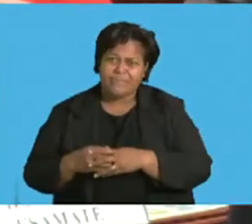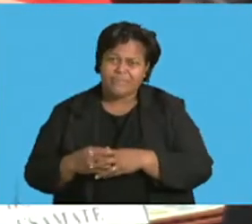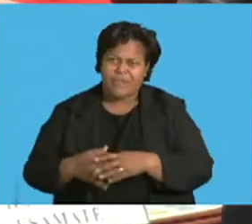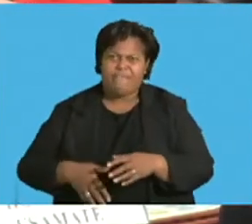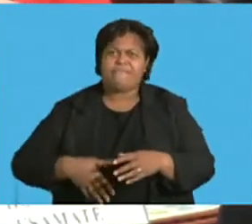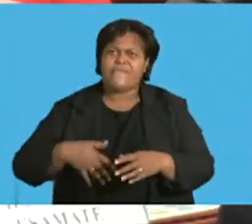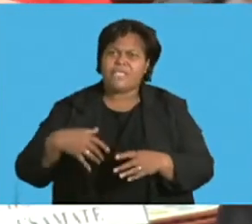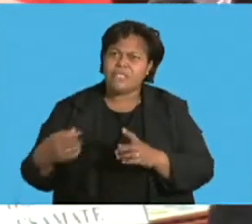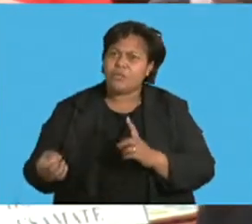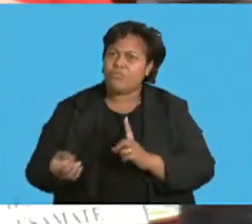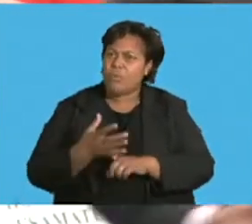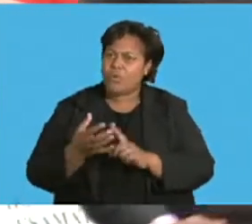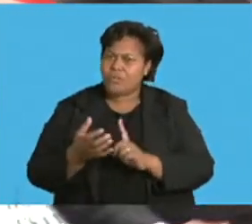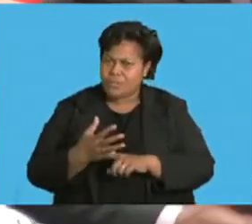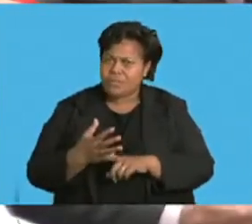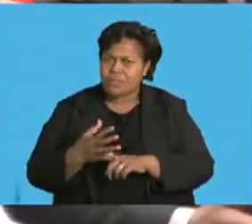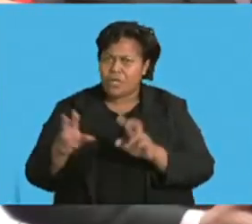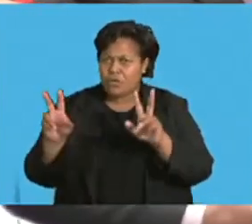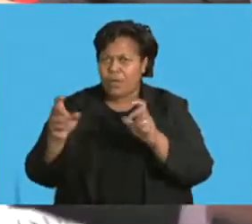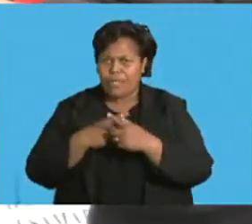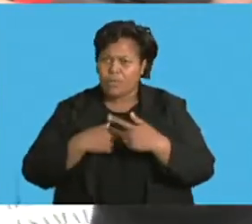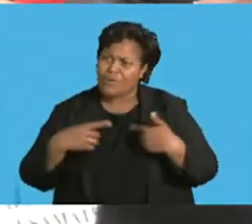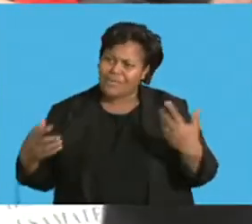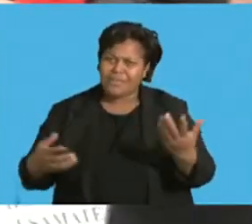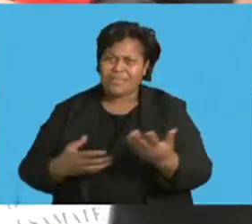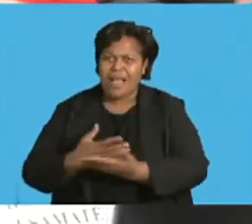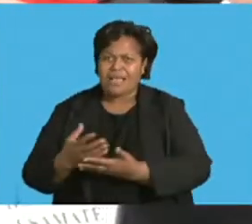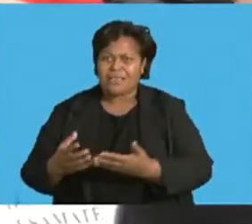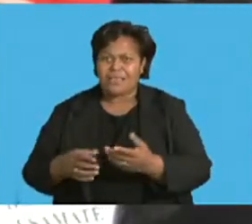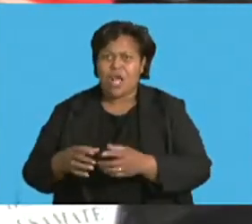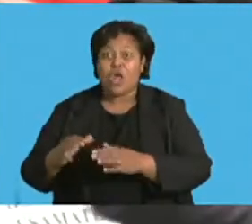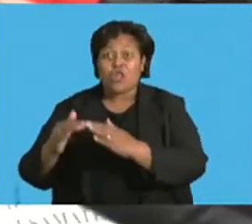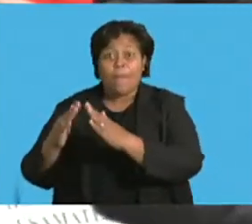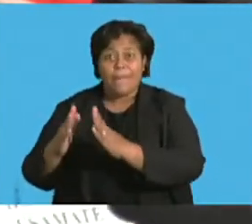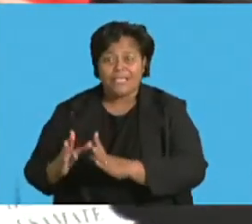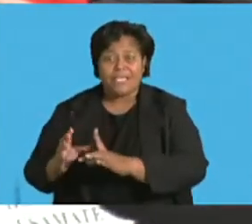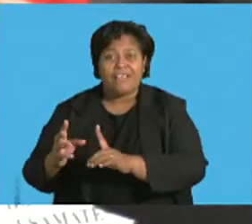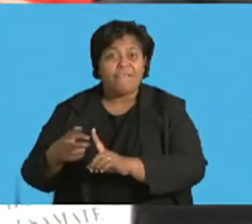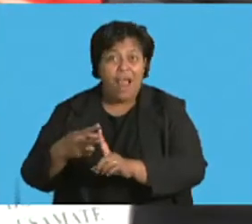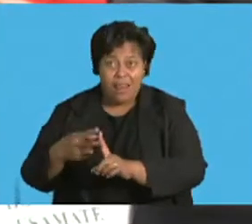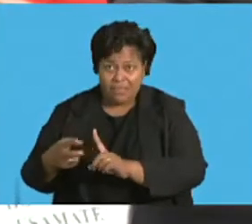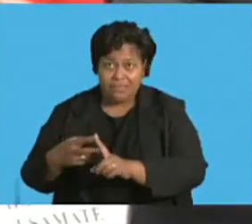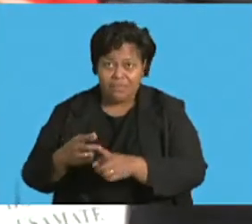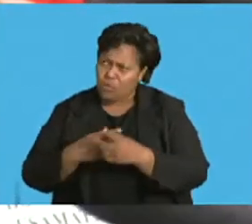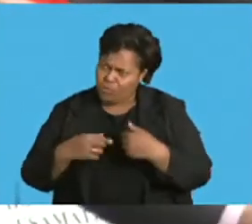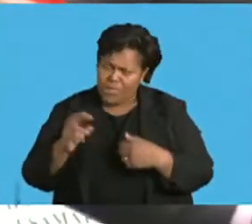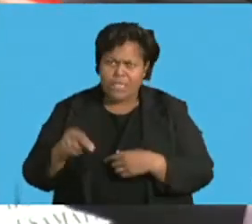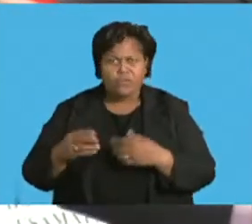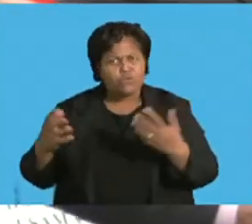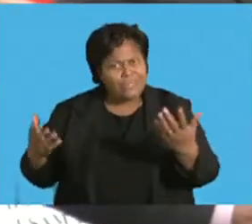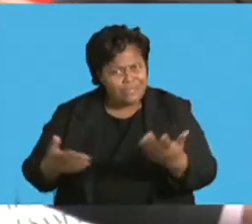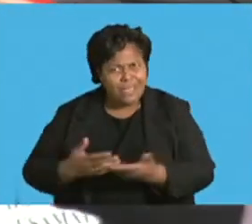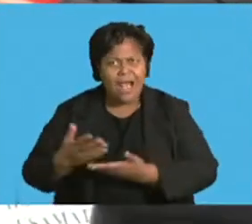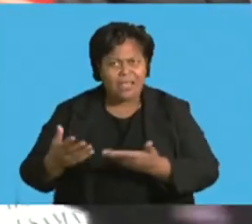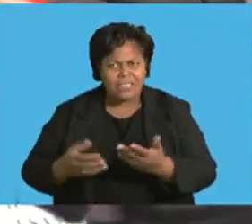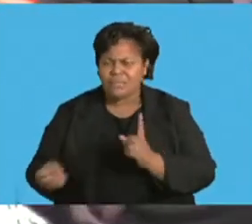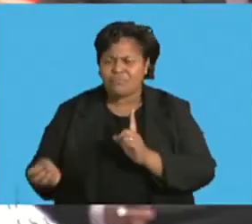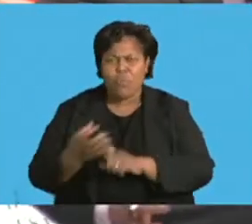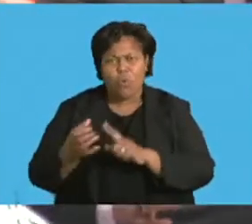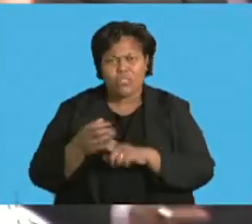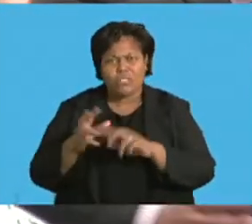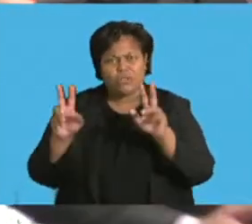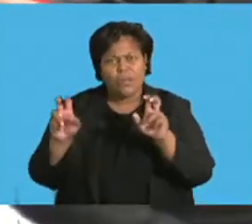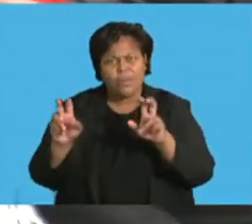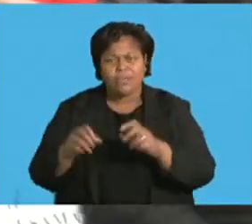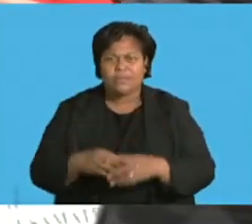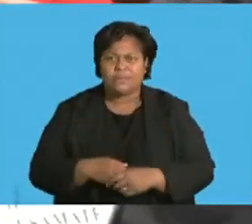discussed. Domestic violence, that had been also given a racial tint. That's why it was discussed. There's nothing untoward